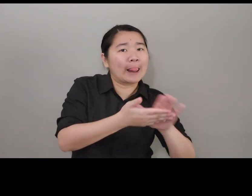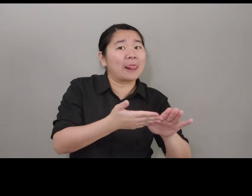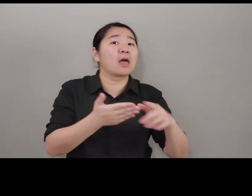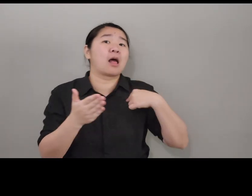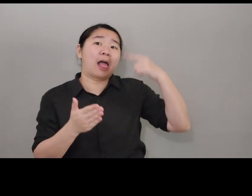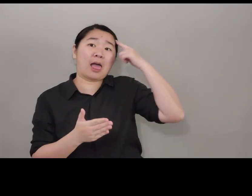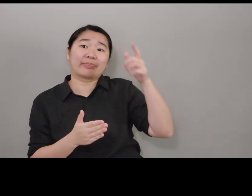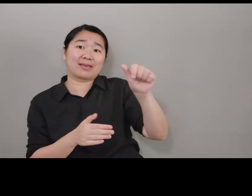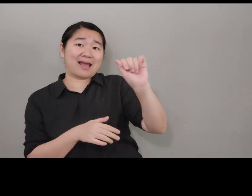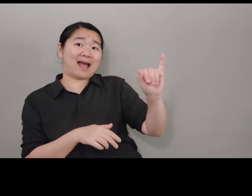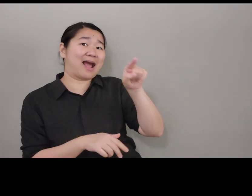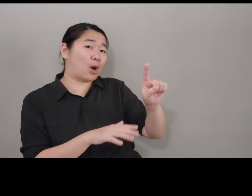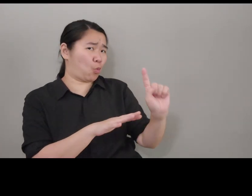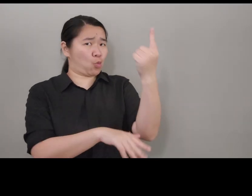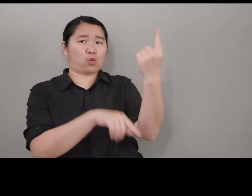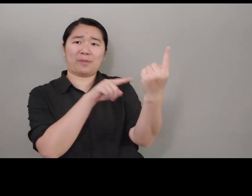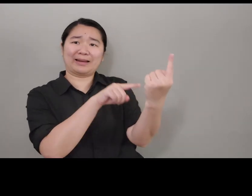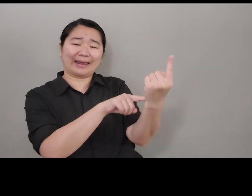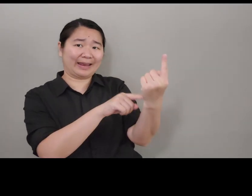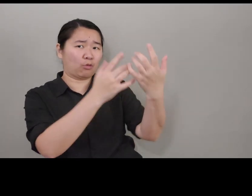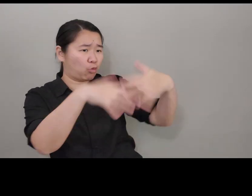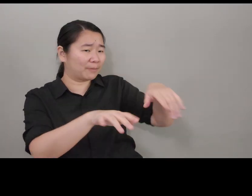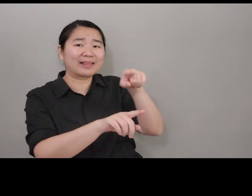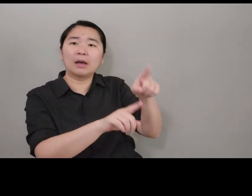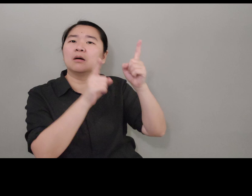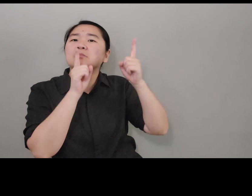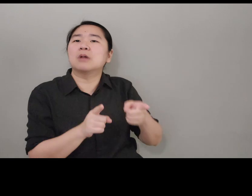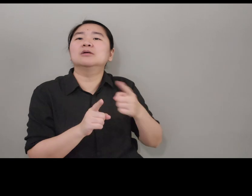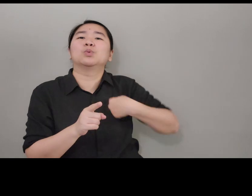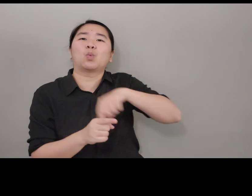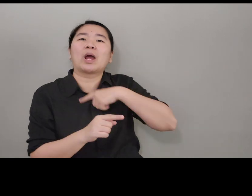at, how do we look at a representative's